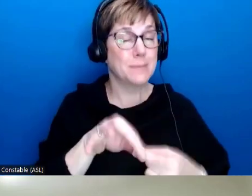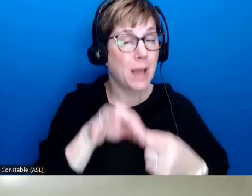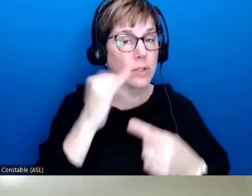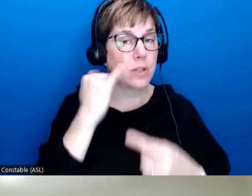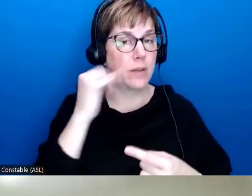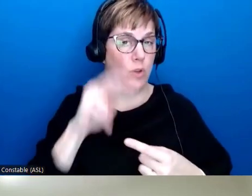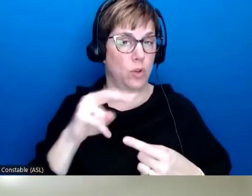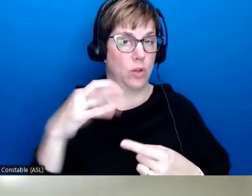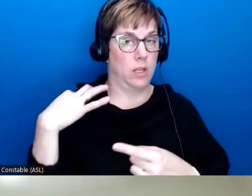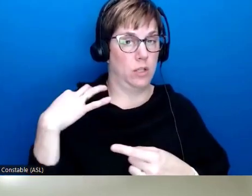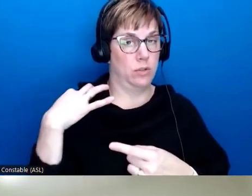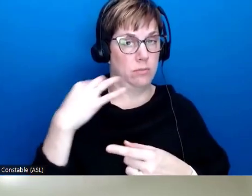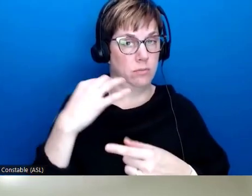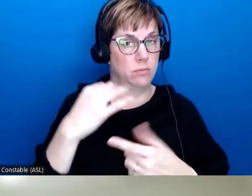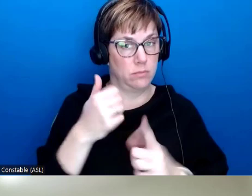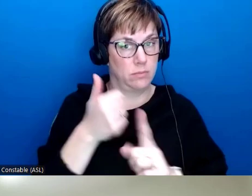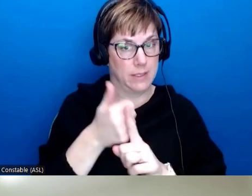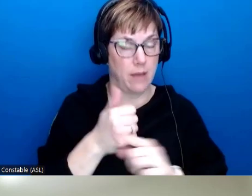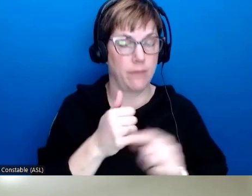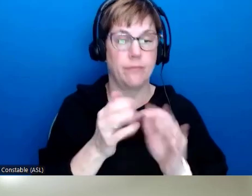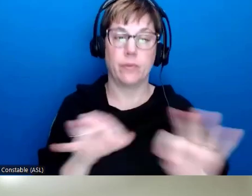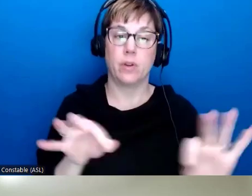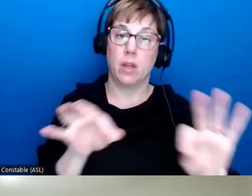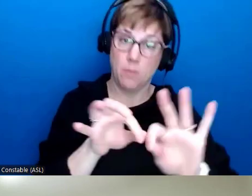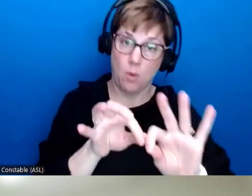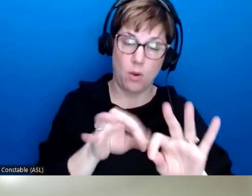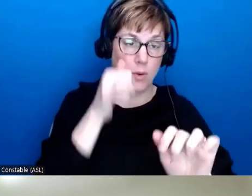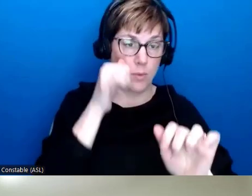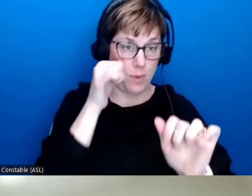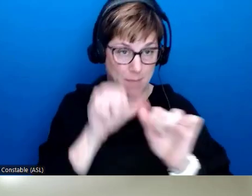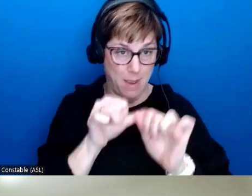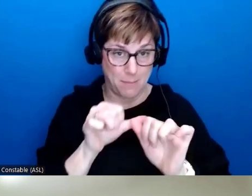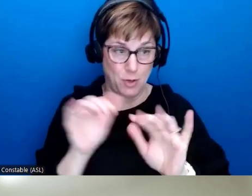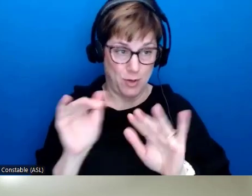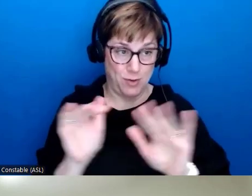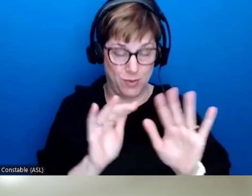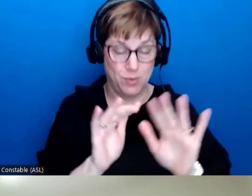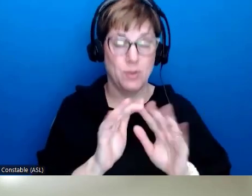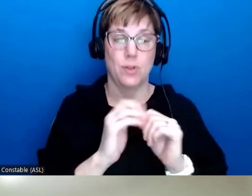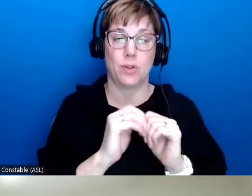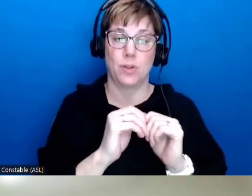So it's important to remind everyone that